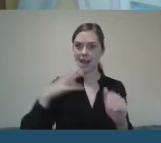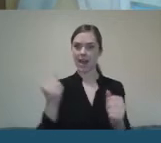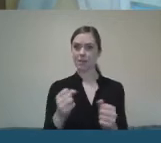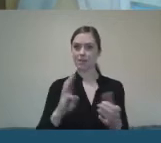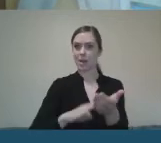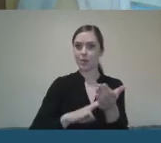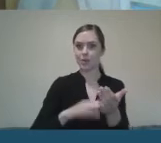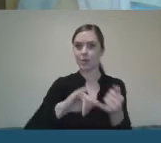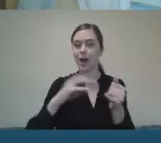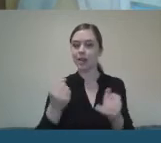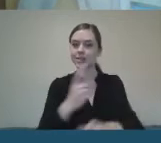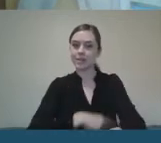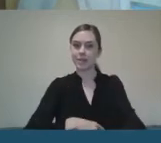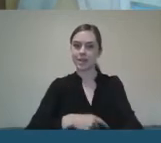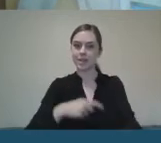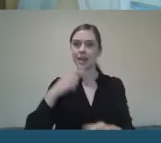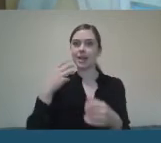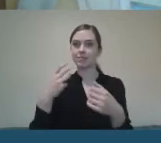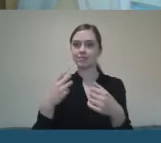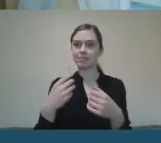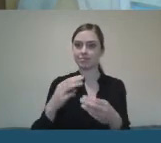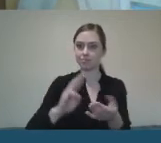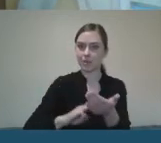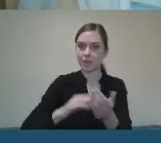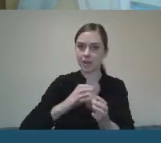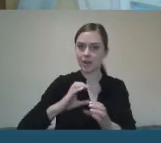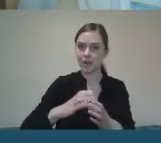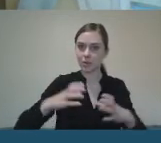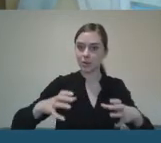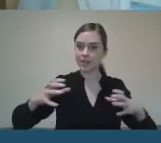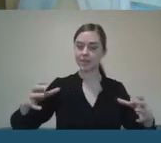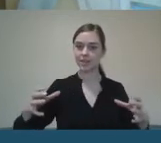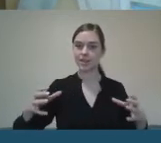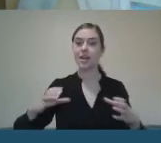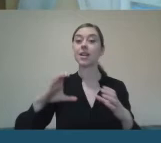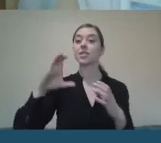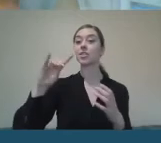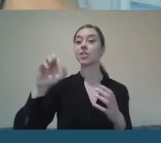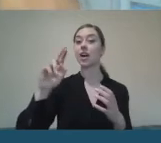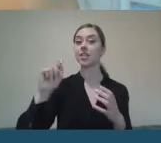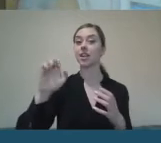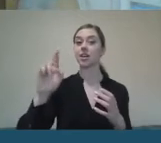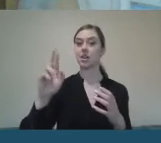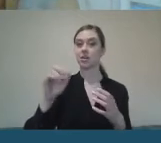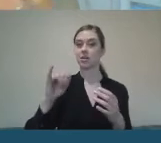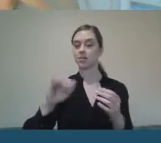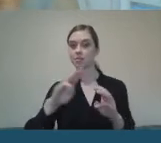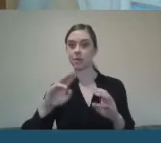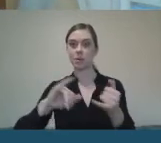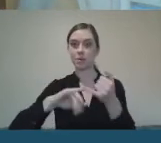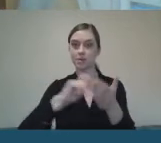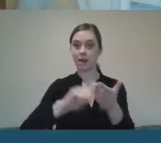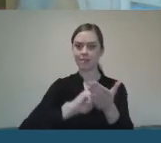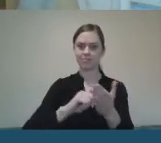cultural shift is happening. The numbers of people who are signed up for the Cara Charter are increasing every year. So it's about matching